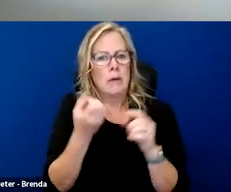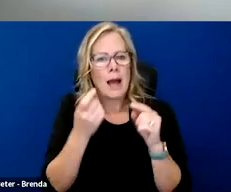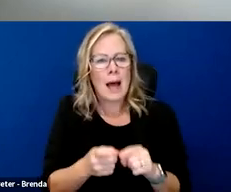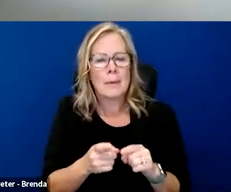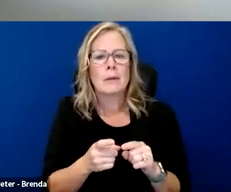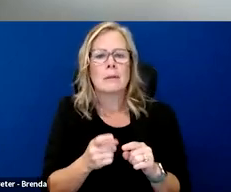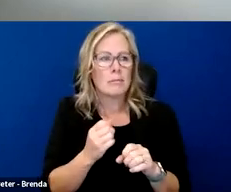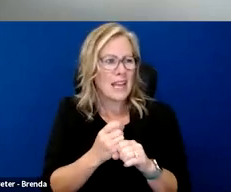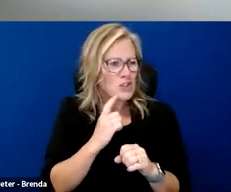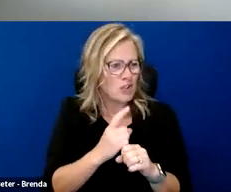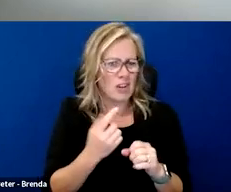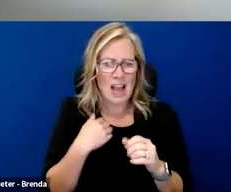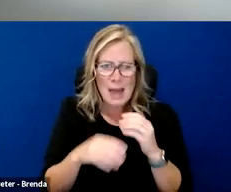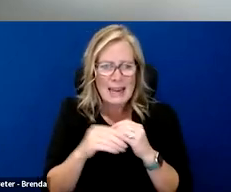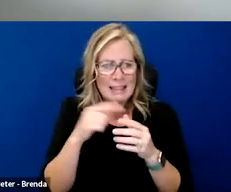somewhere cooler.